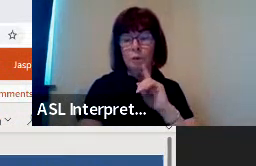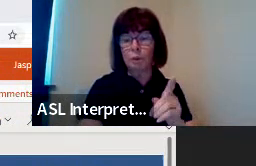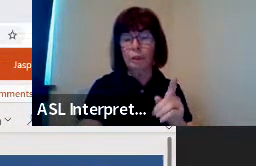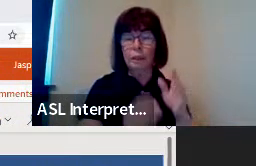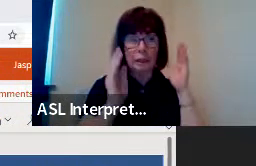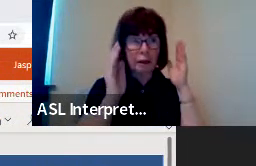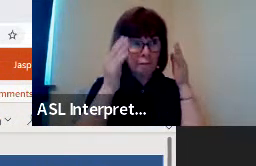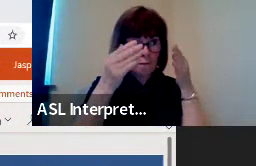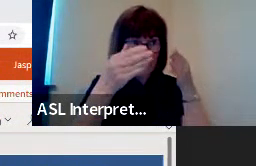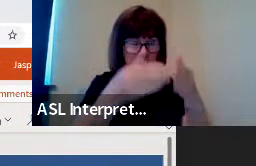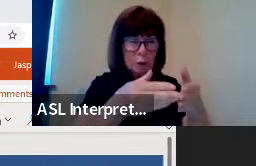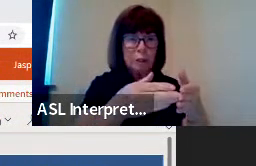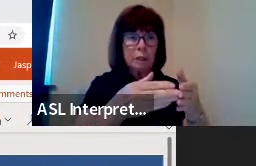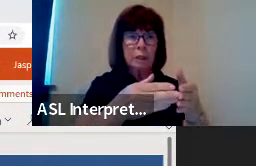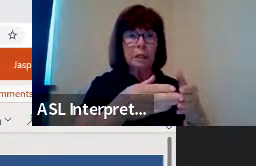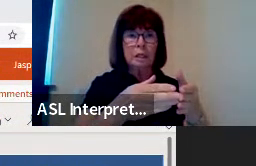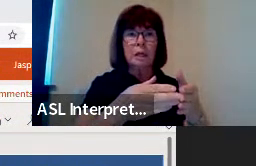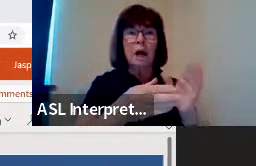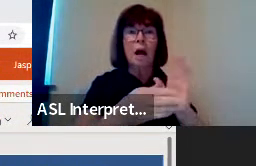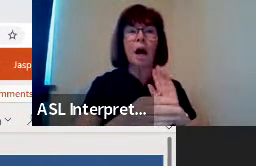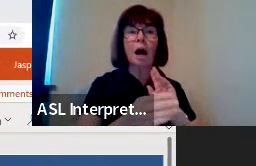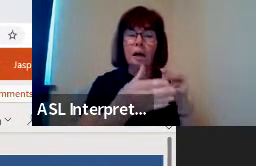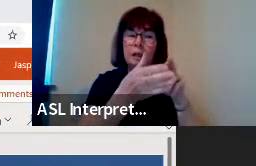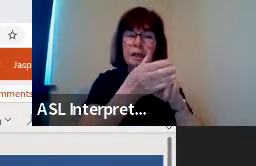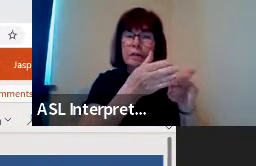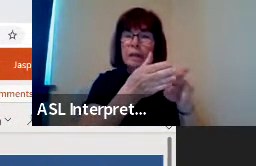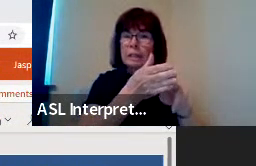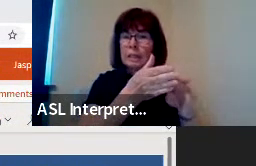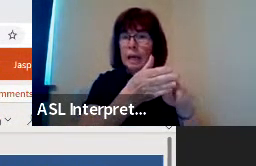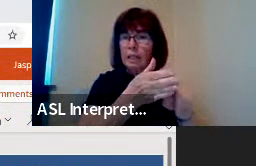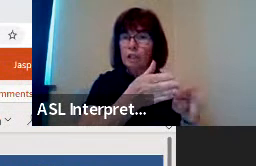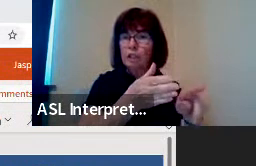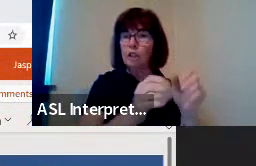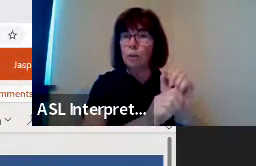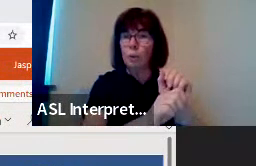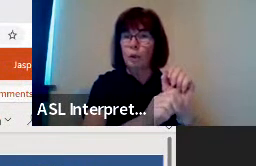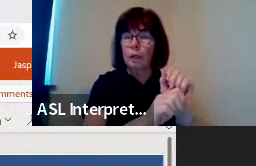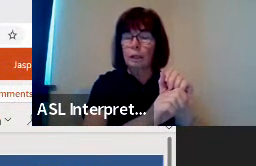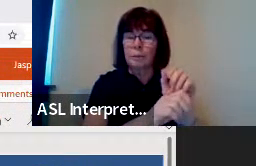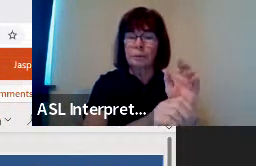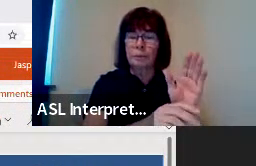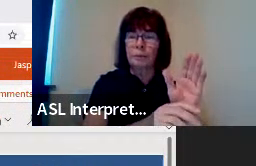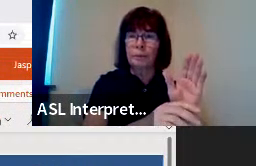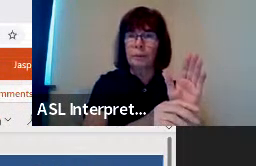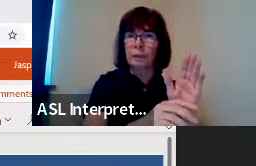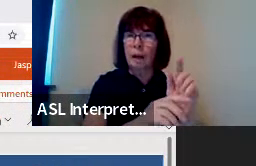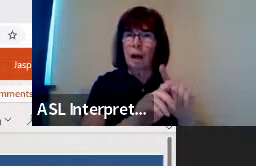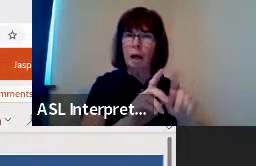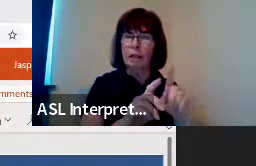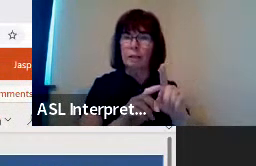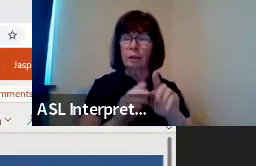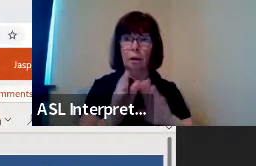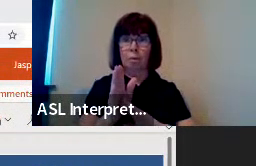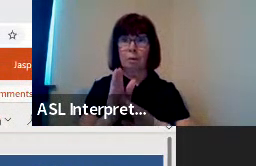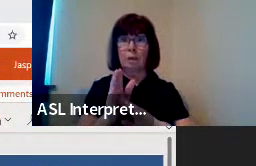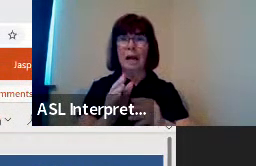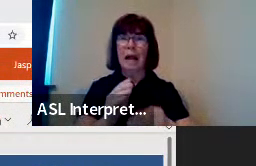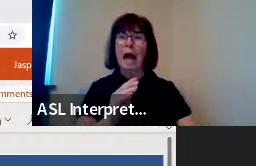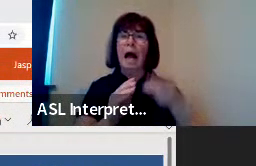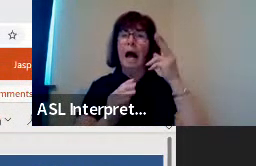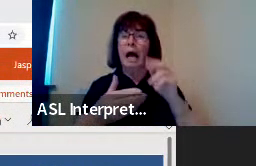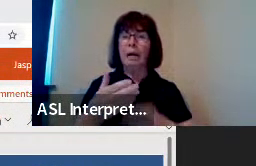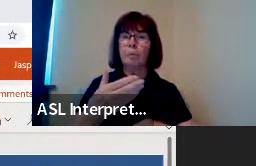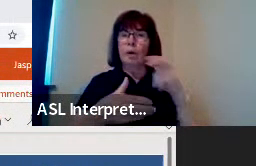our case investigation work towards unusual outbreaks or high priority outbreaks where